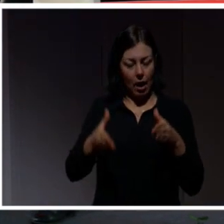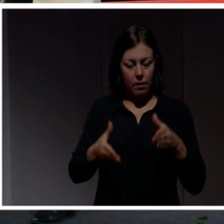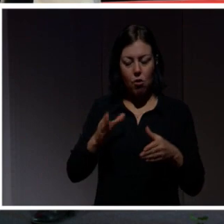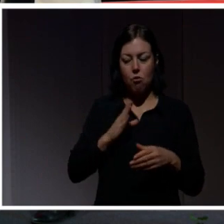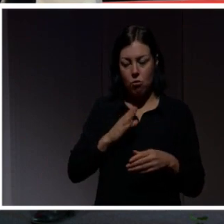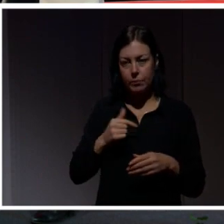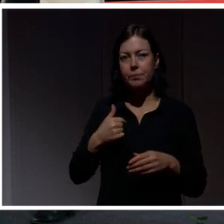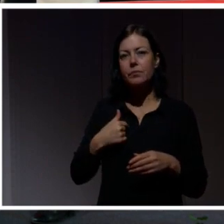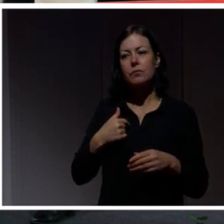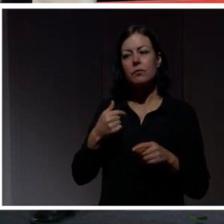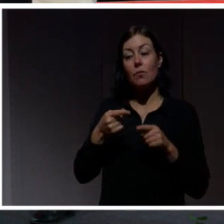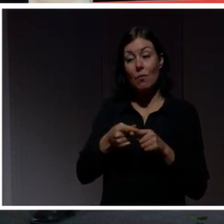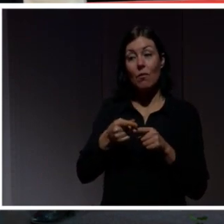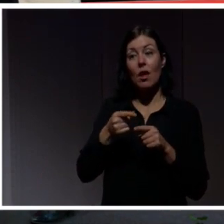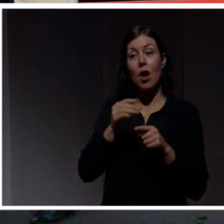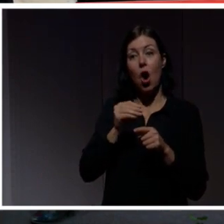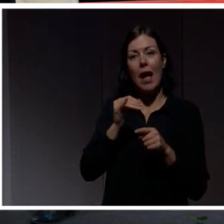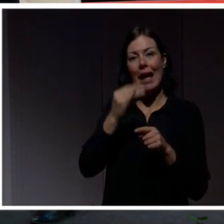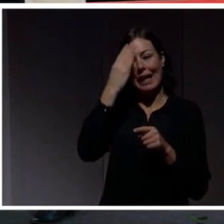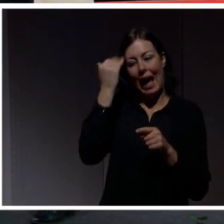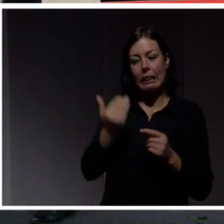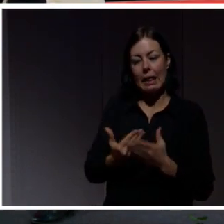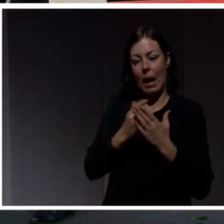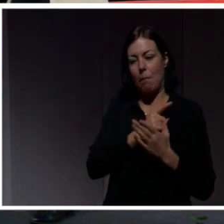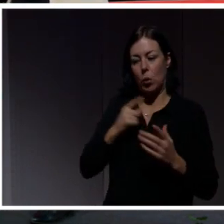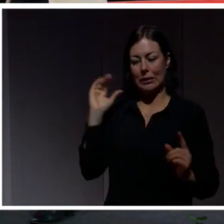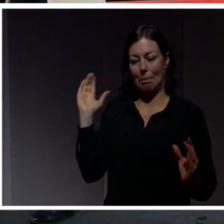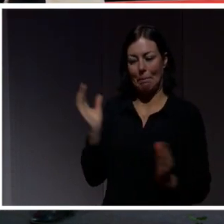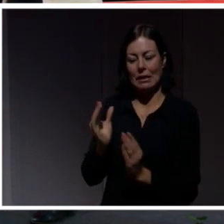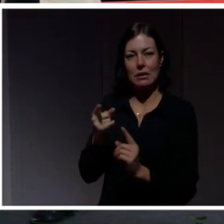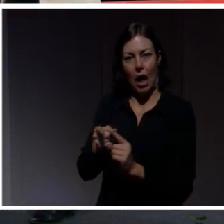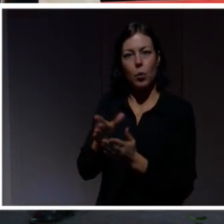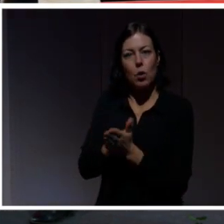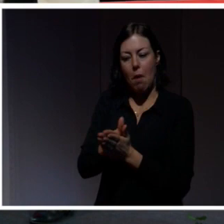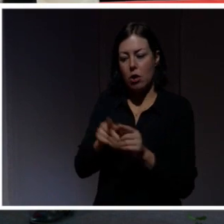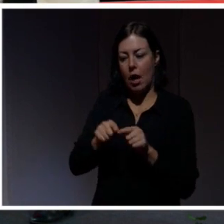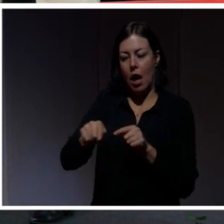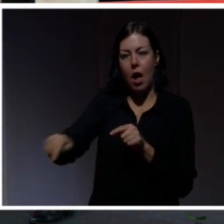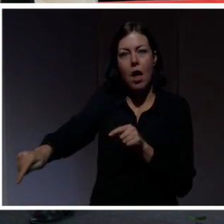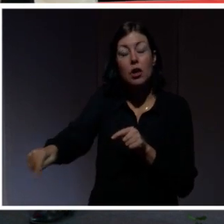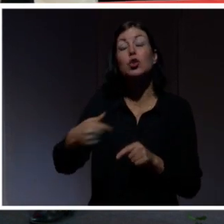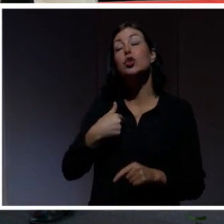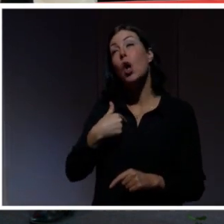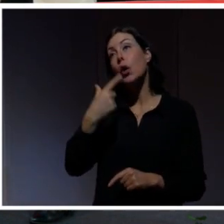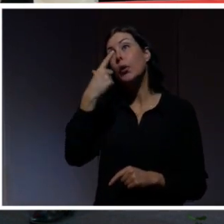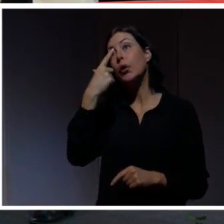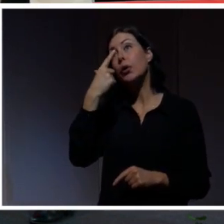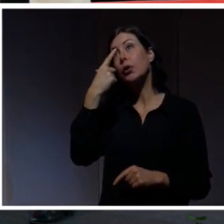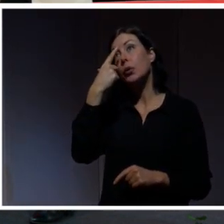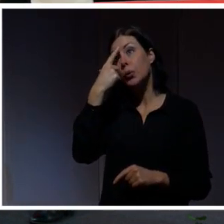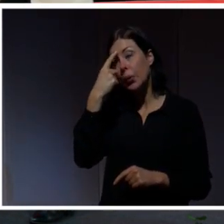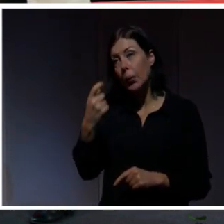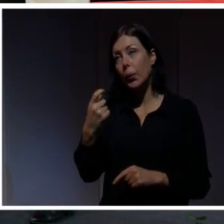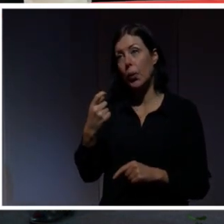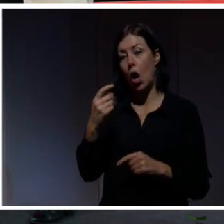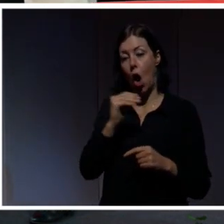quite a number of things to help us mitigate some of these challenges. So I do see that AI